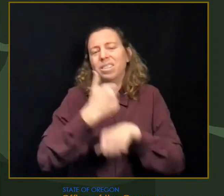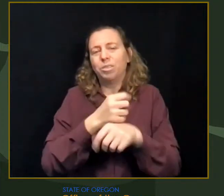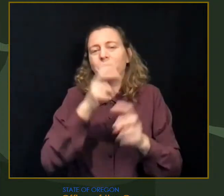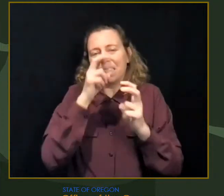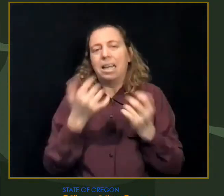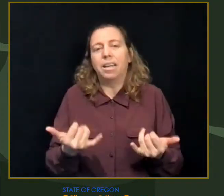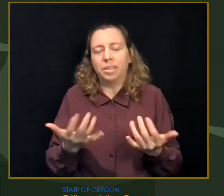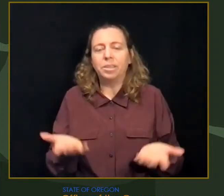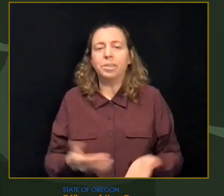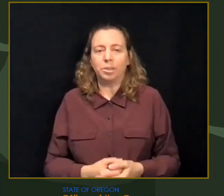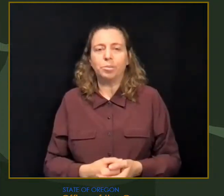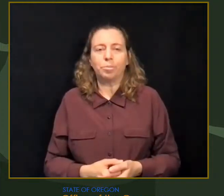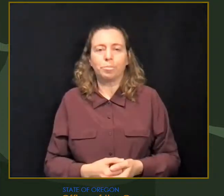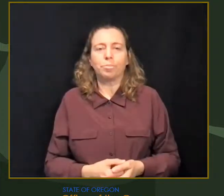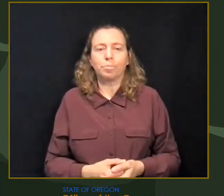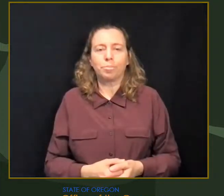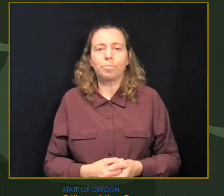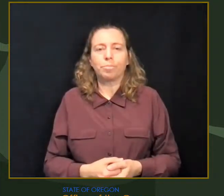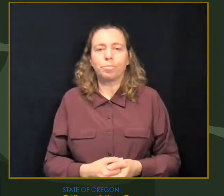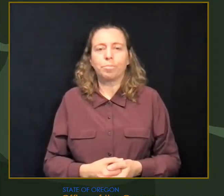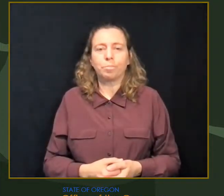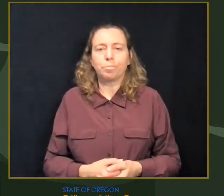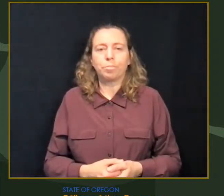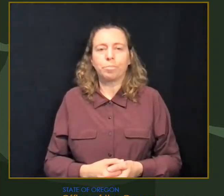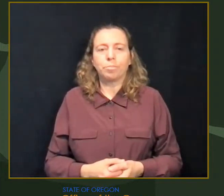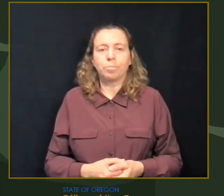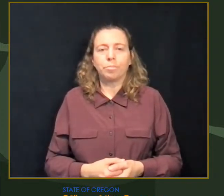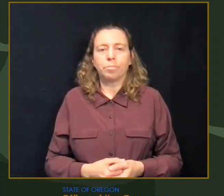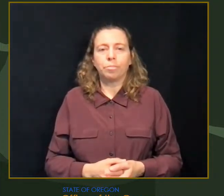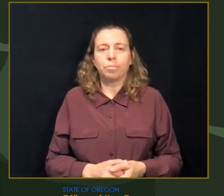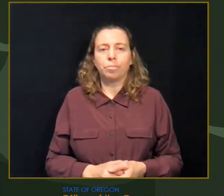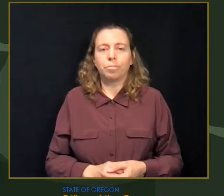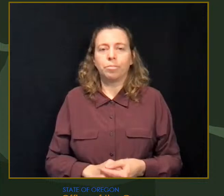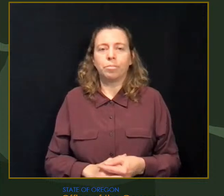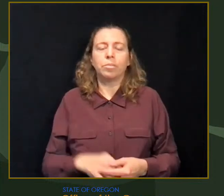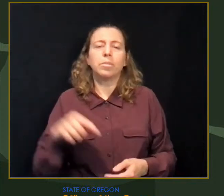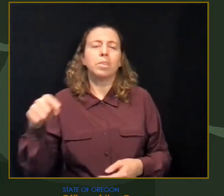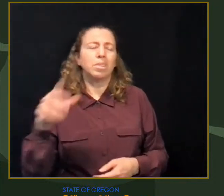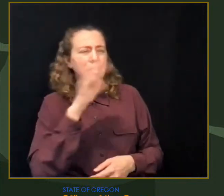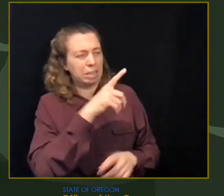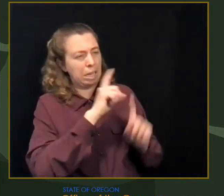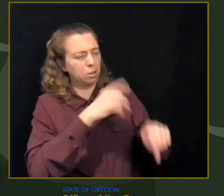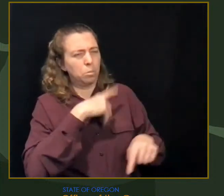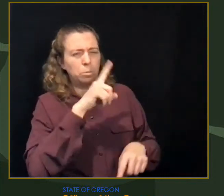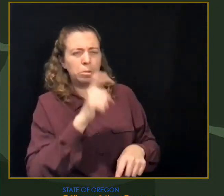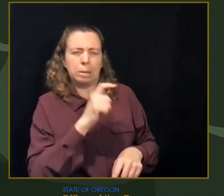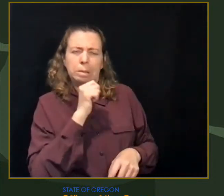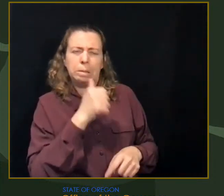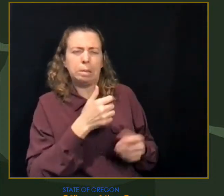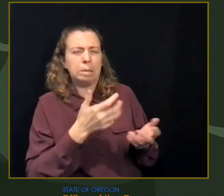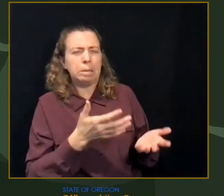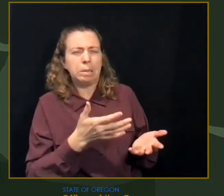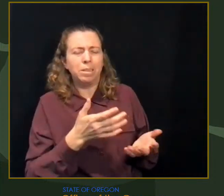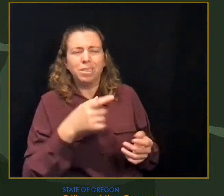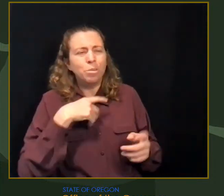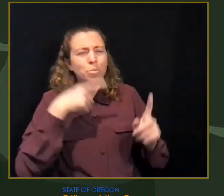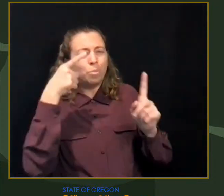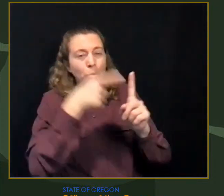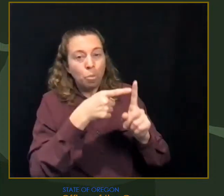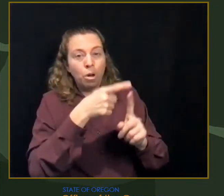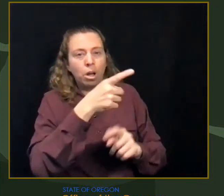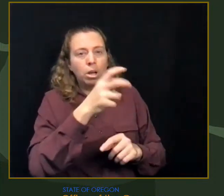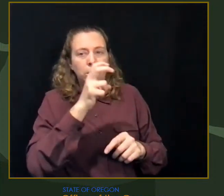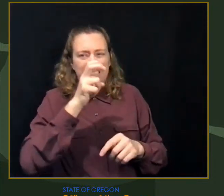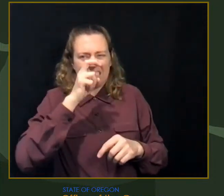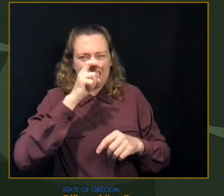Respectfully, I don't think that really answers the question. Why didn't you enact restrictions weeks ago? We know COVID cases and